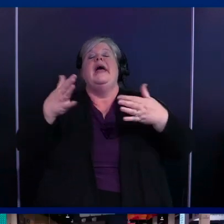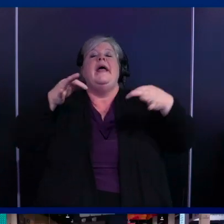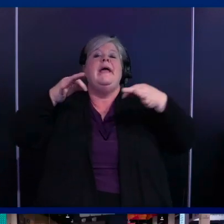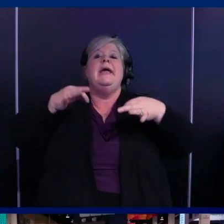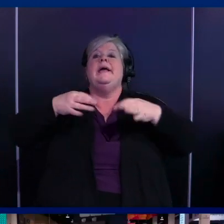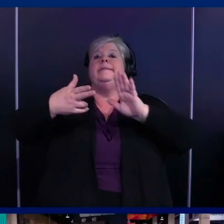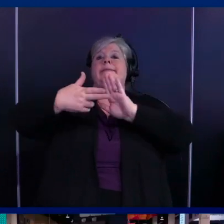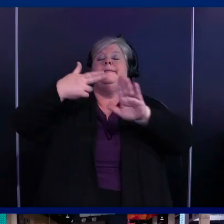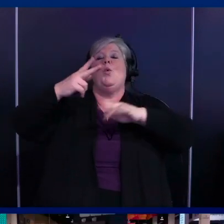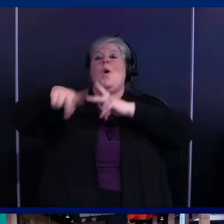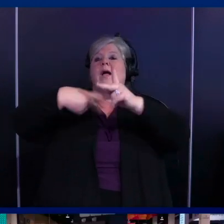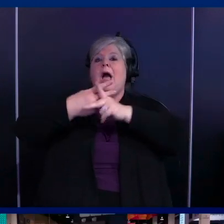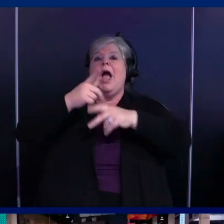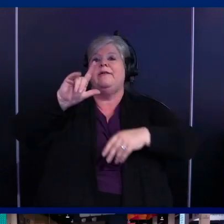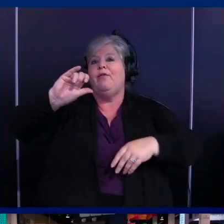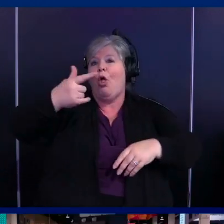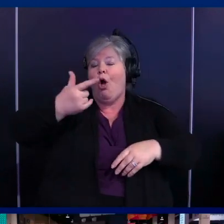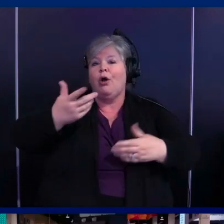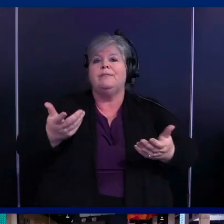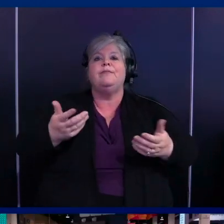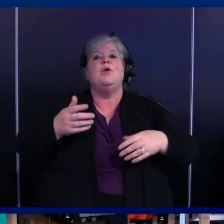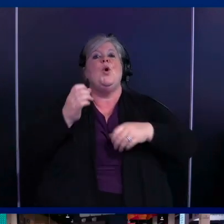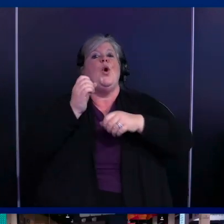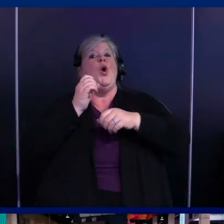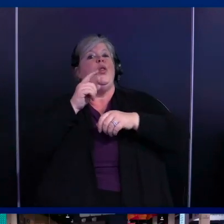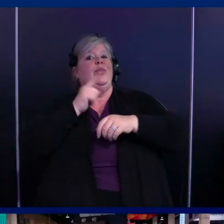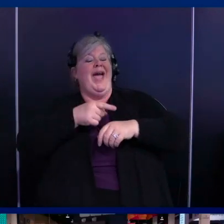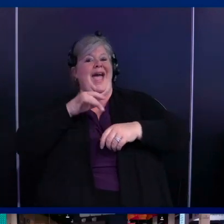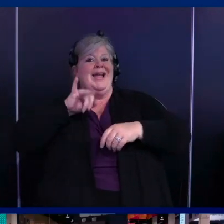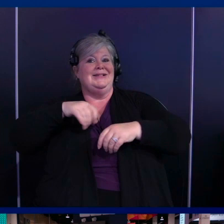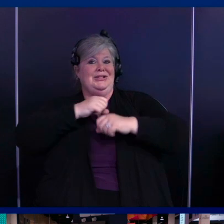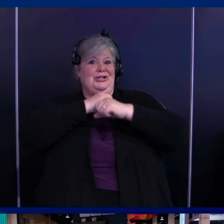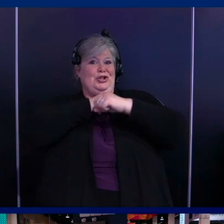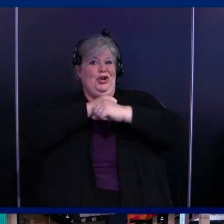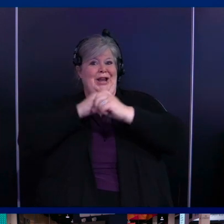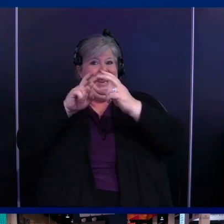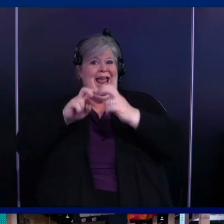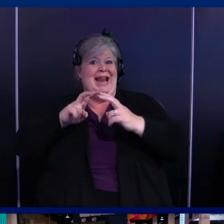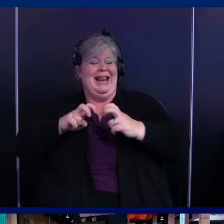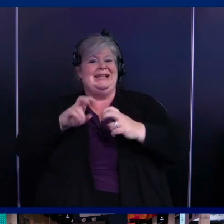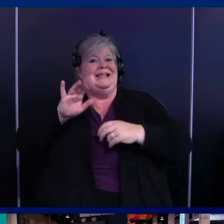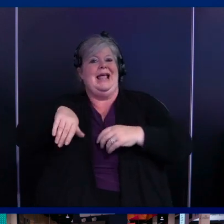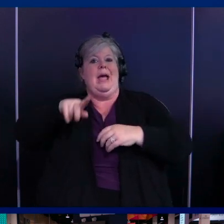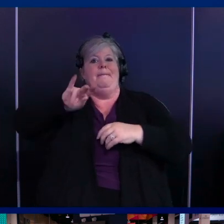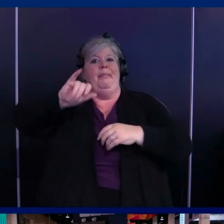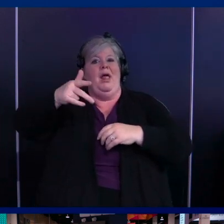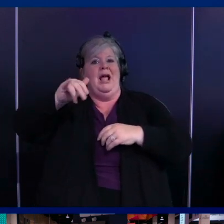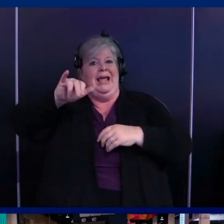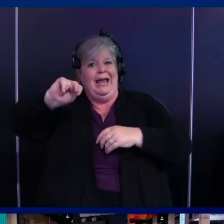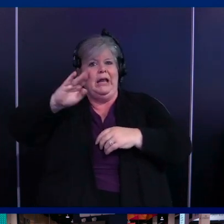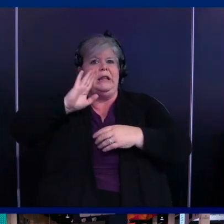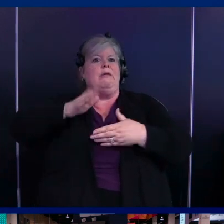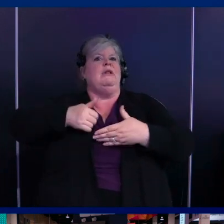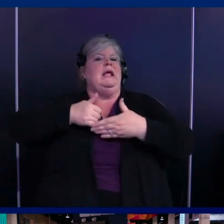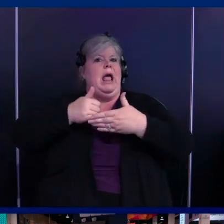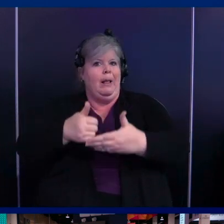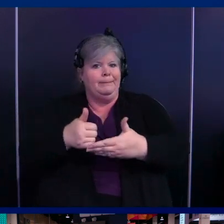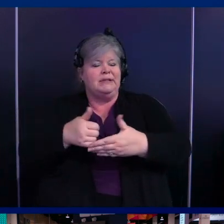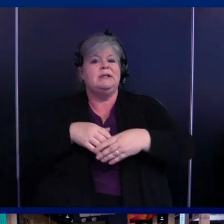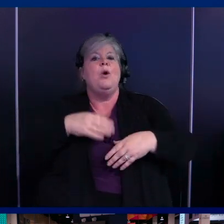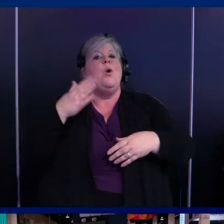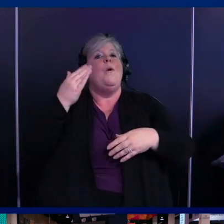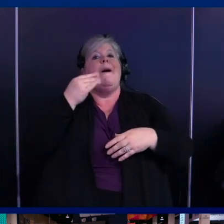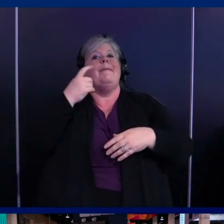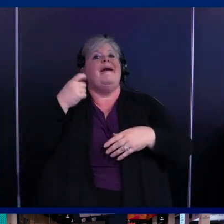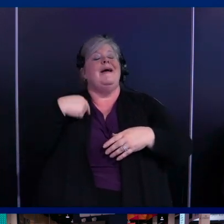are. With the security analytics plugin, we're helping map fields that are present in log streams